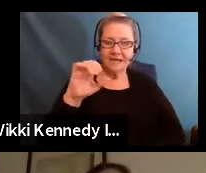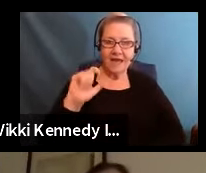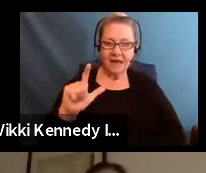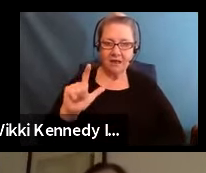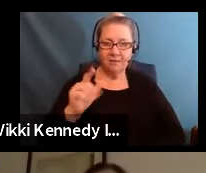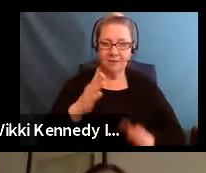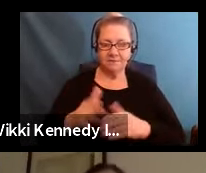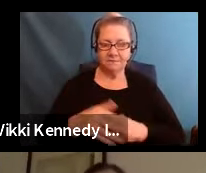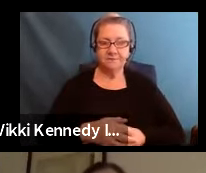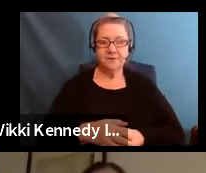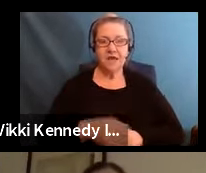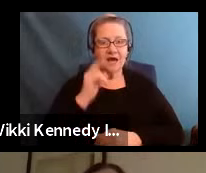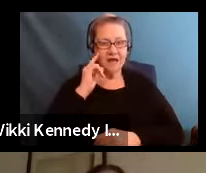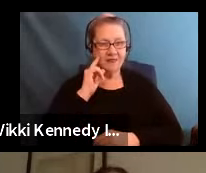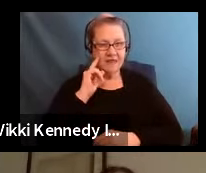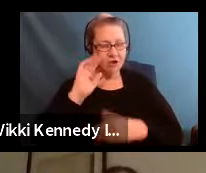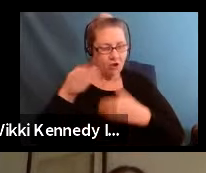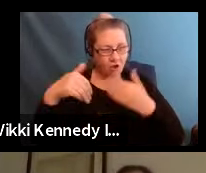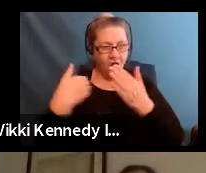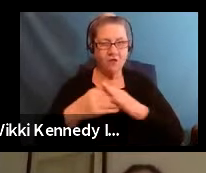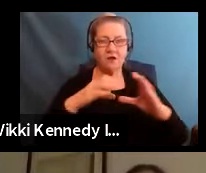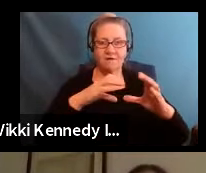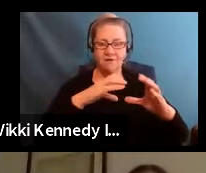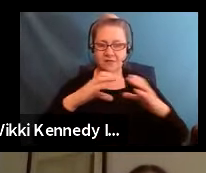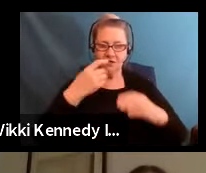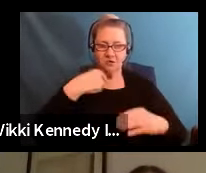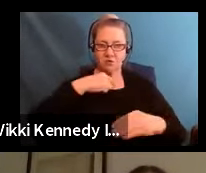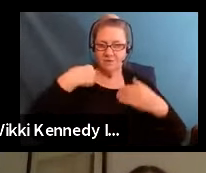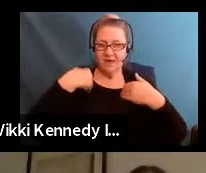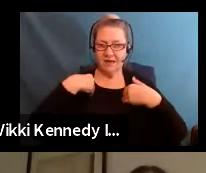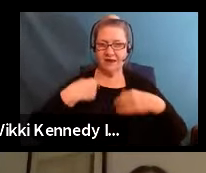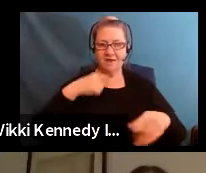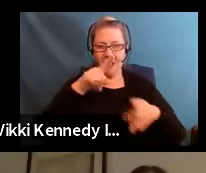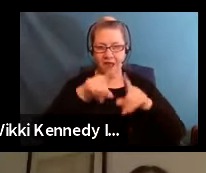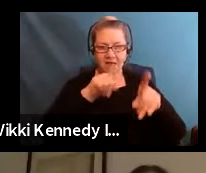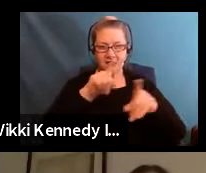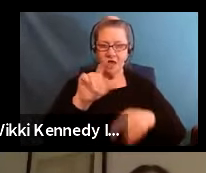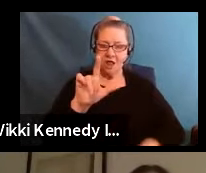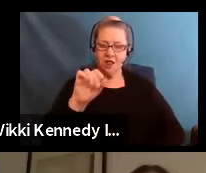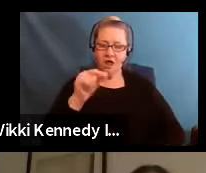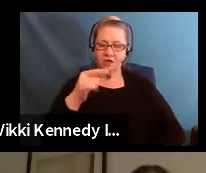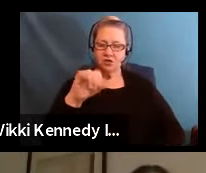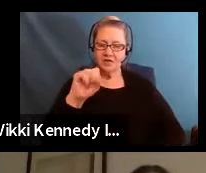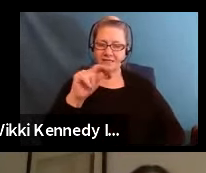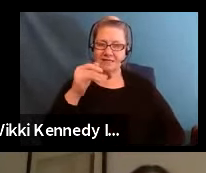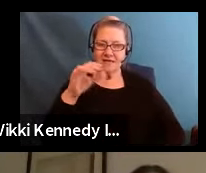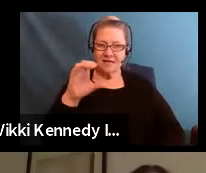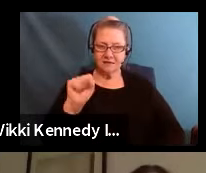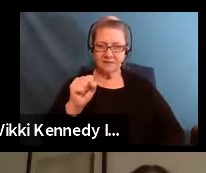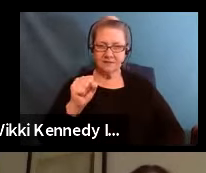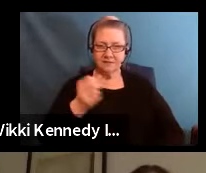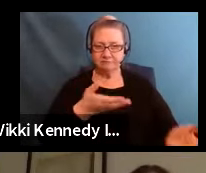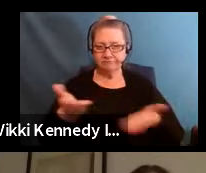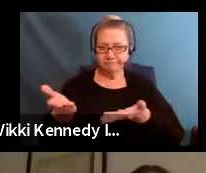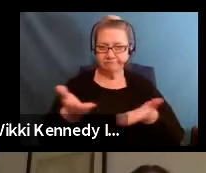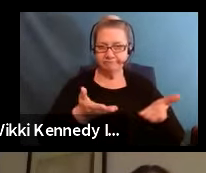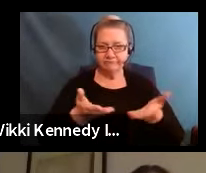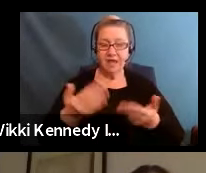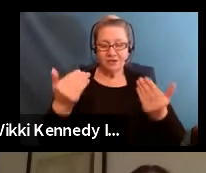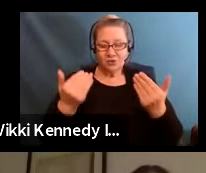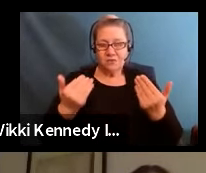in every conversation we've had, I've asked questions about logistics. And where we are today is exactly